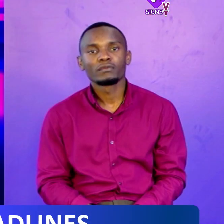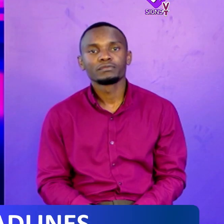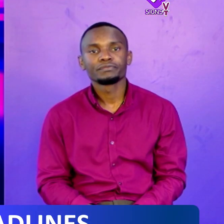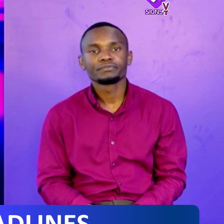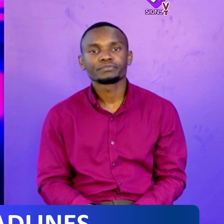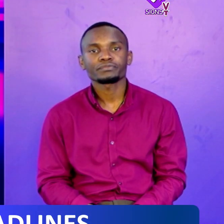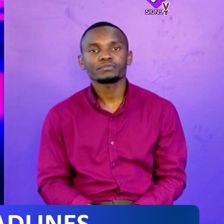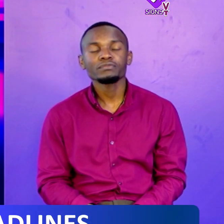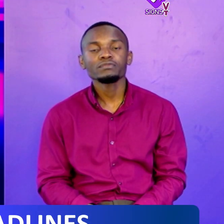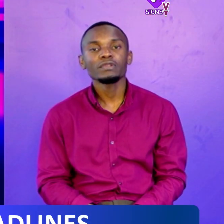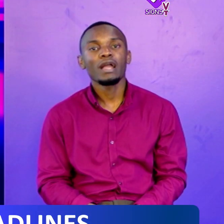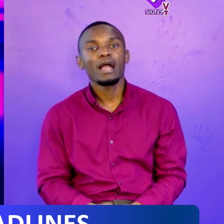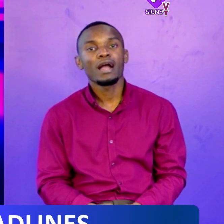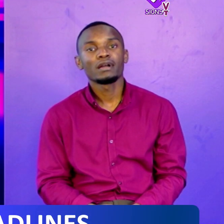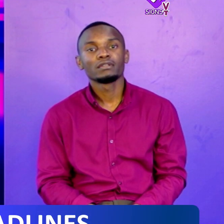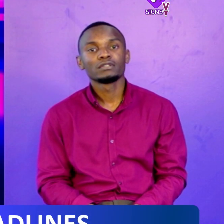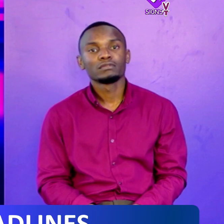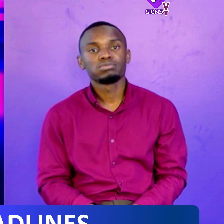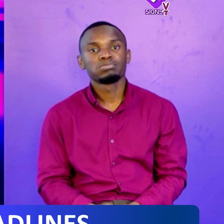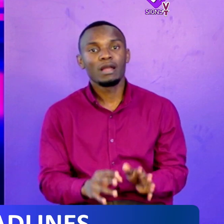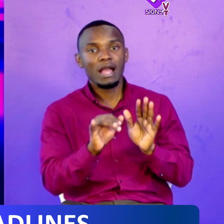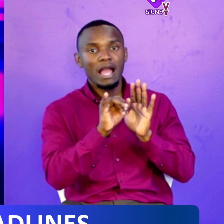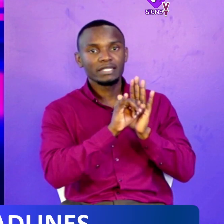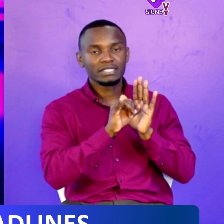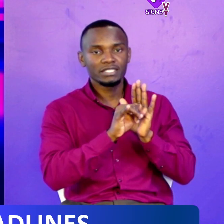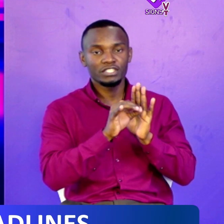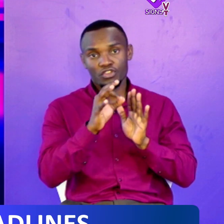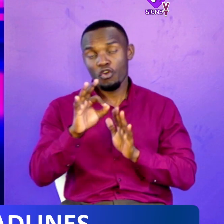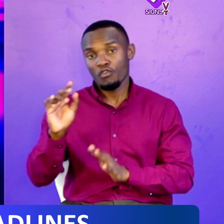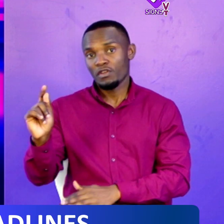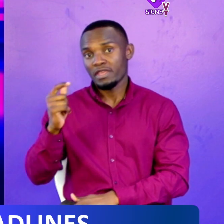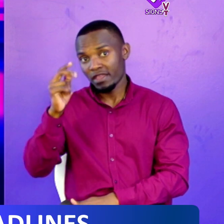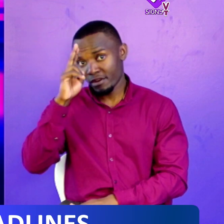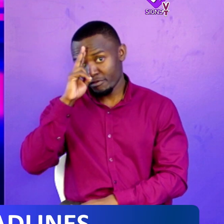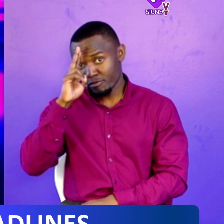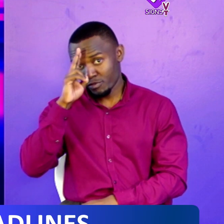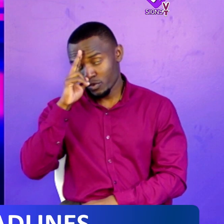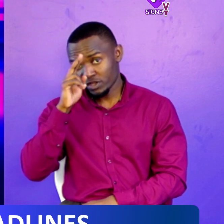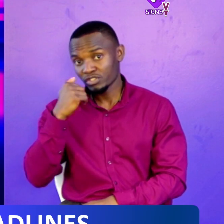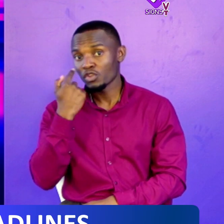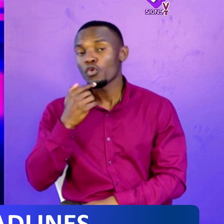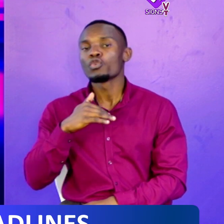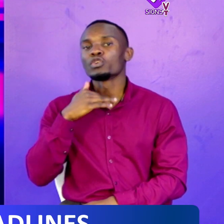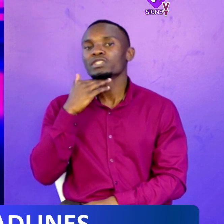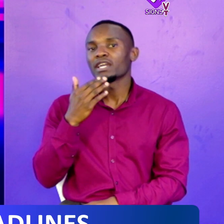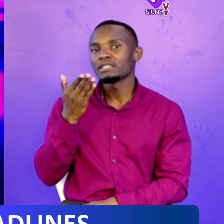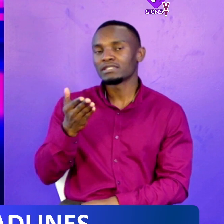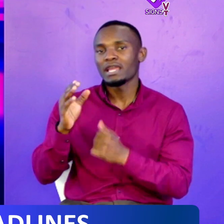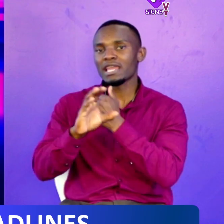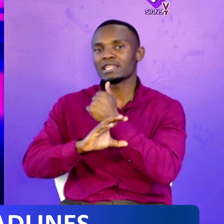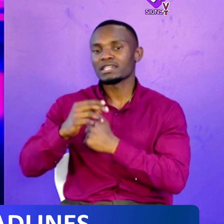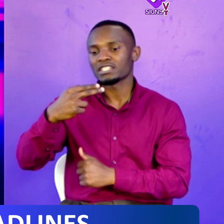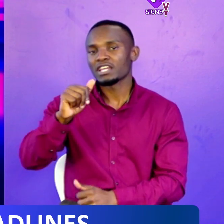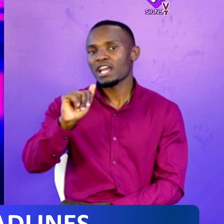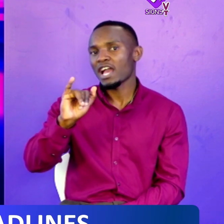And identity of Kenyan police who died in Haiti accident revealed. And the